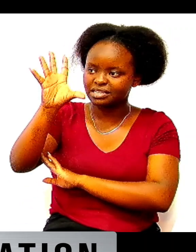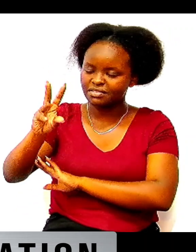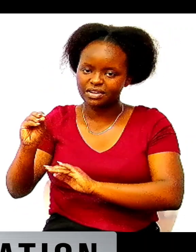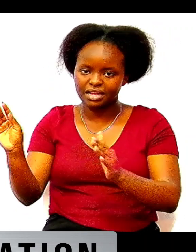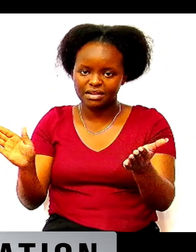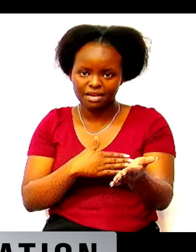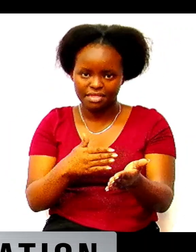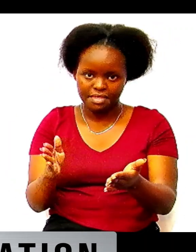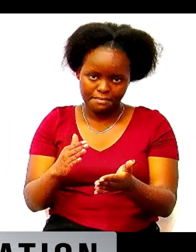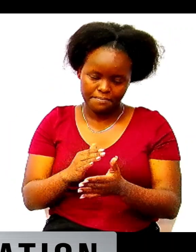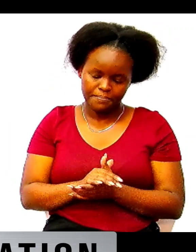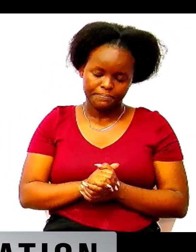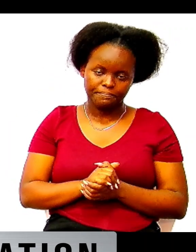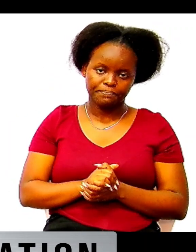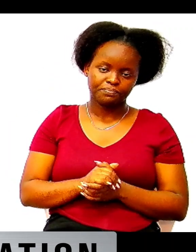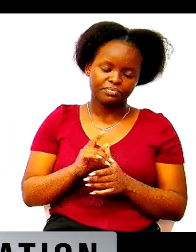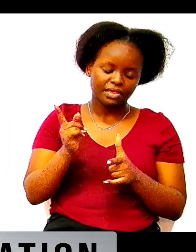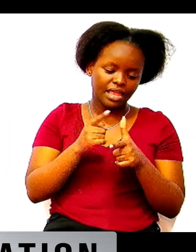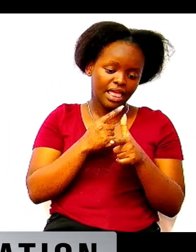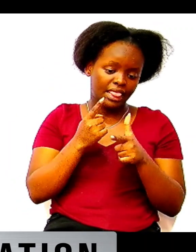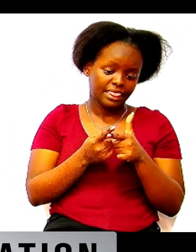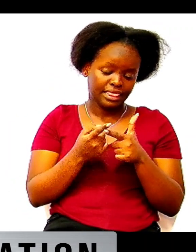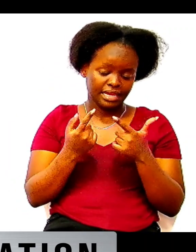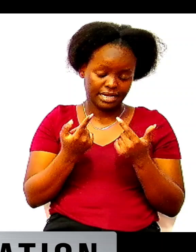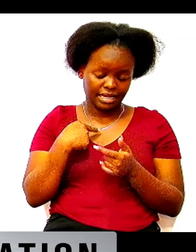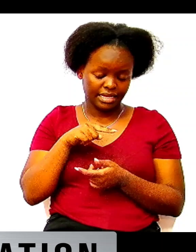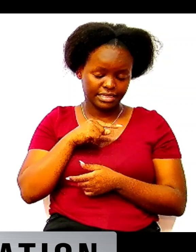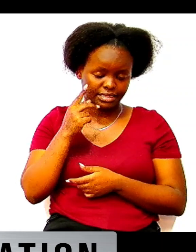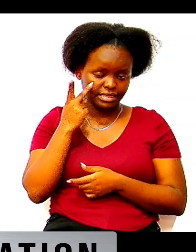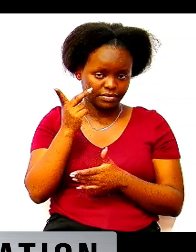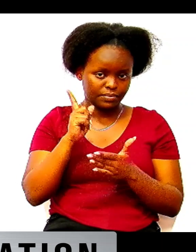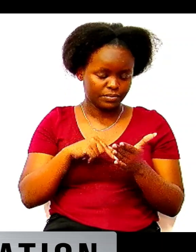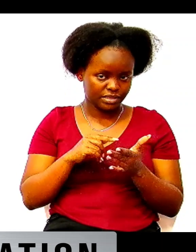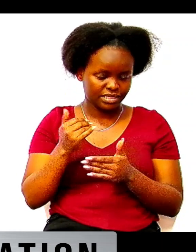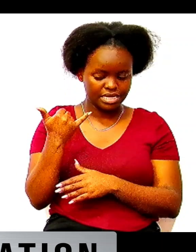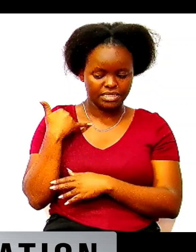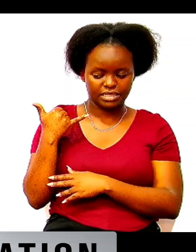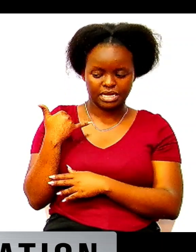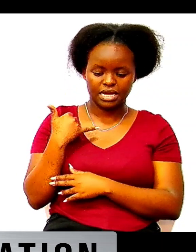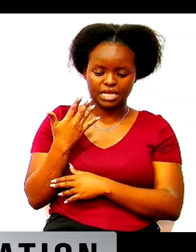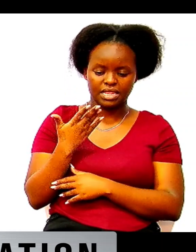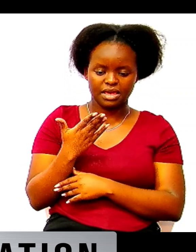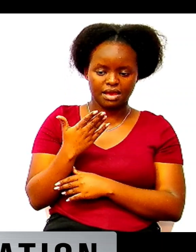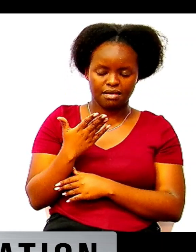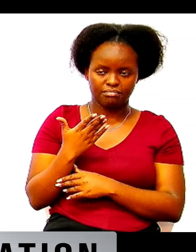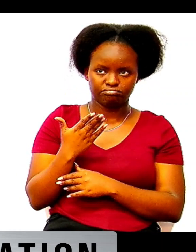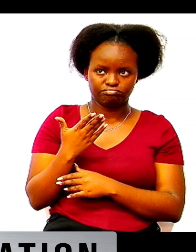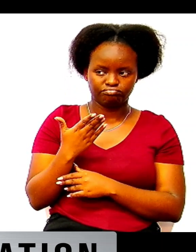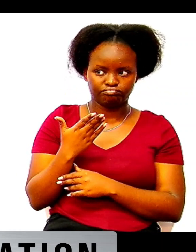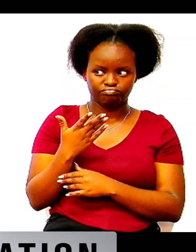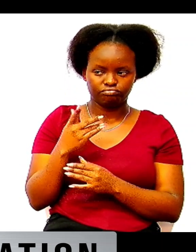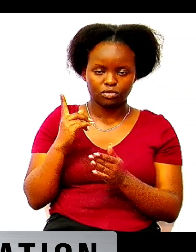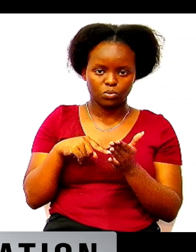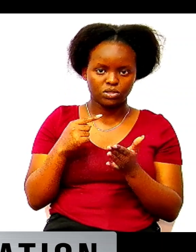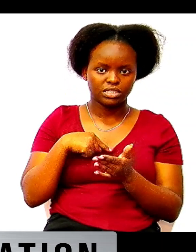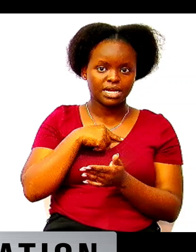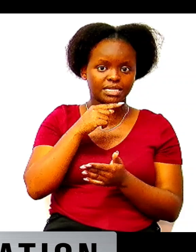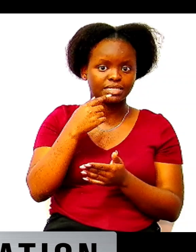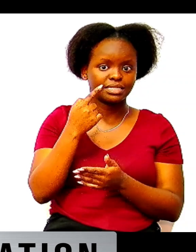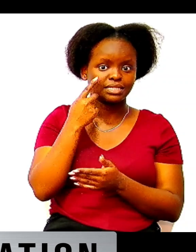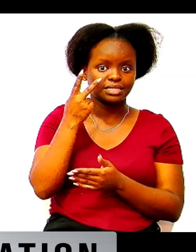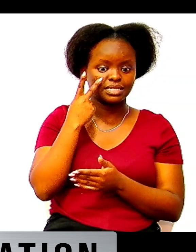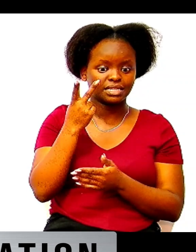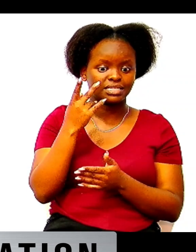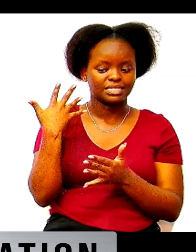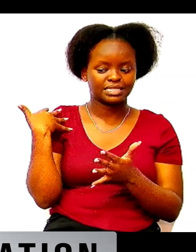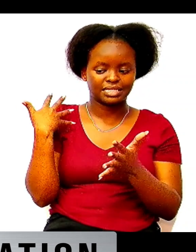anthem. And then what we saw yesterday, I mean, what we've just been seeing since last week,